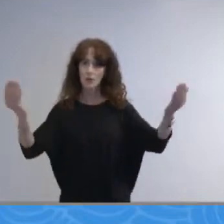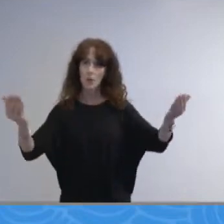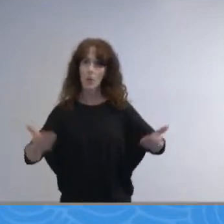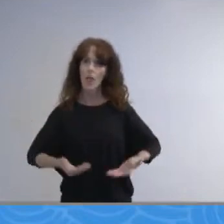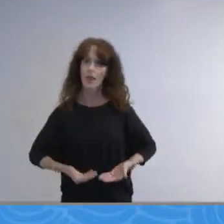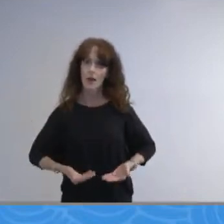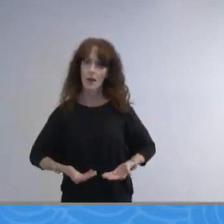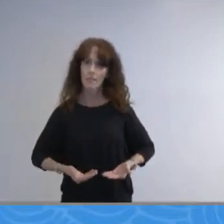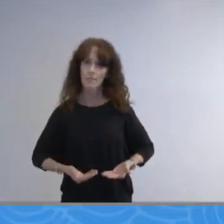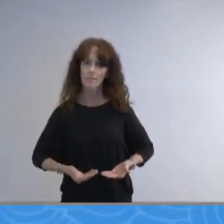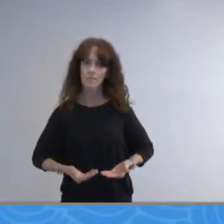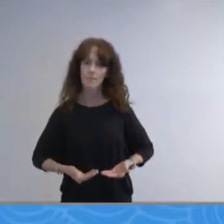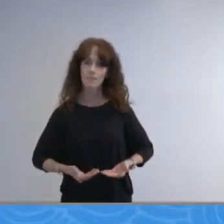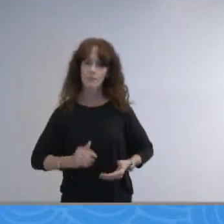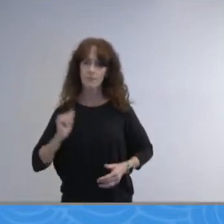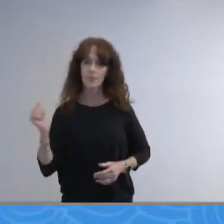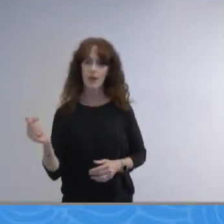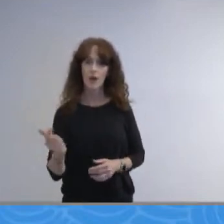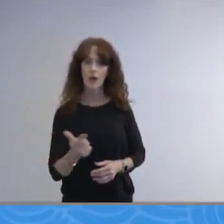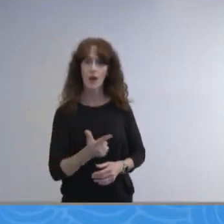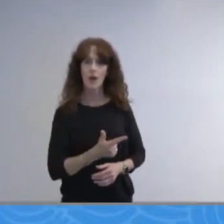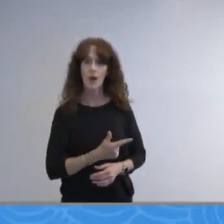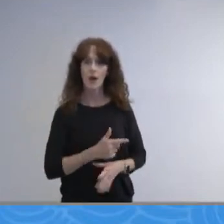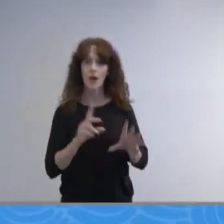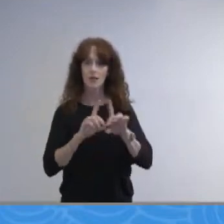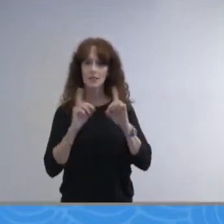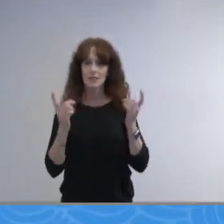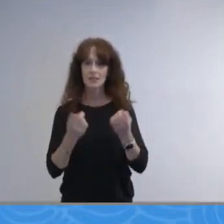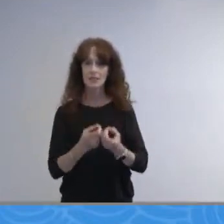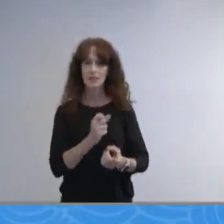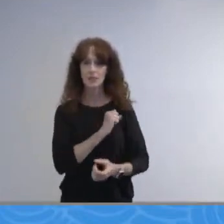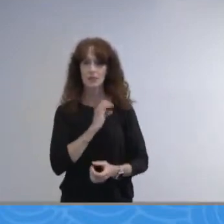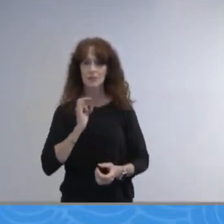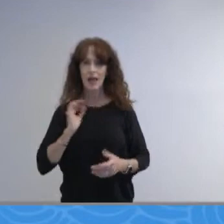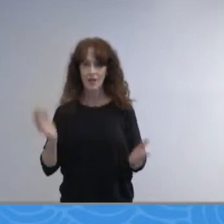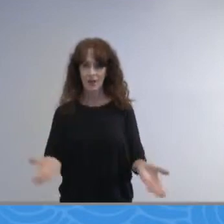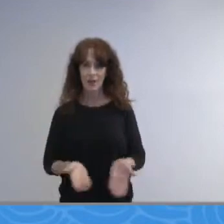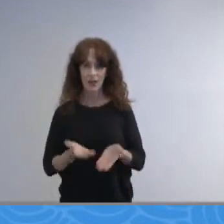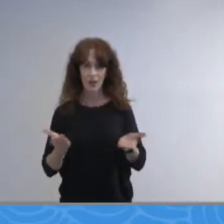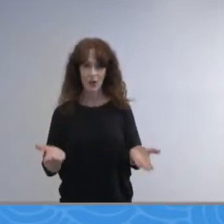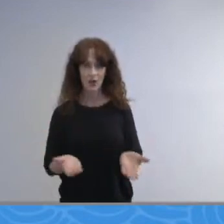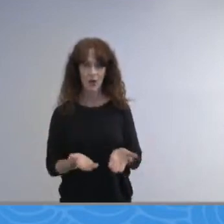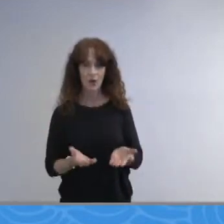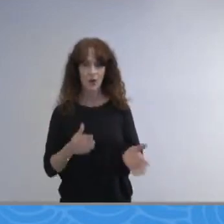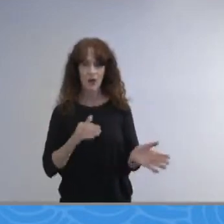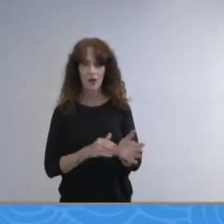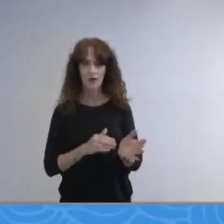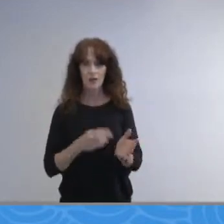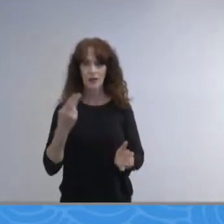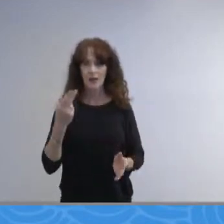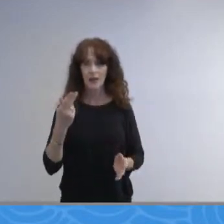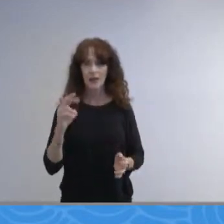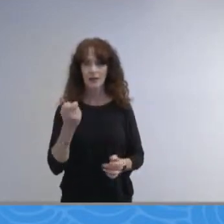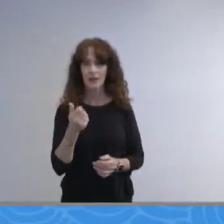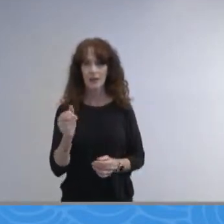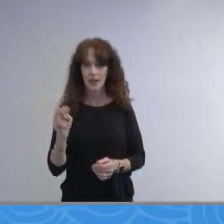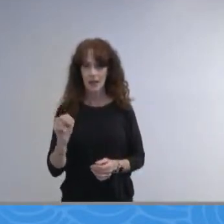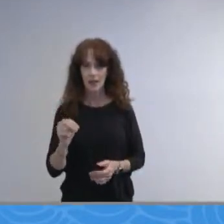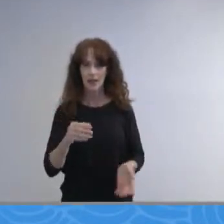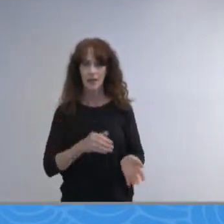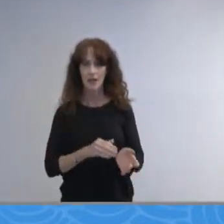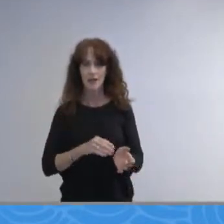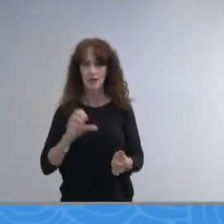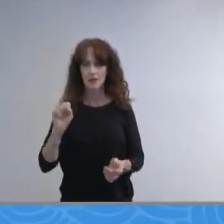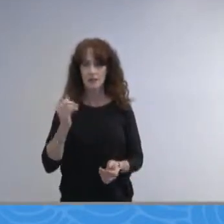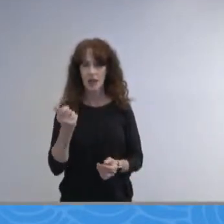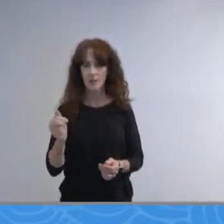welcome all district staff that's here. Dr. Heenan, Dr.